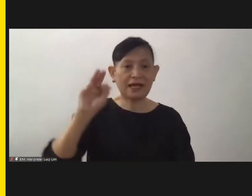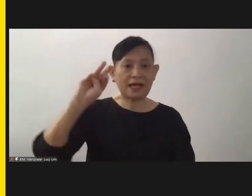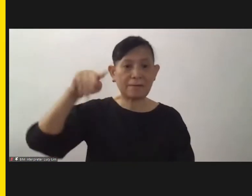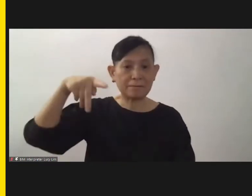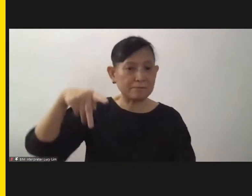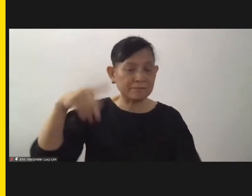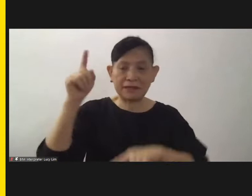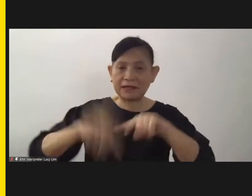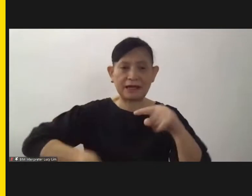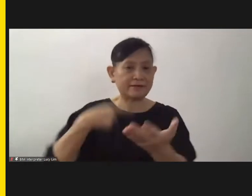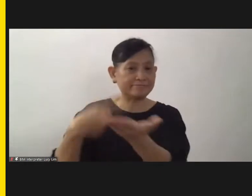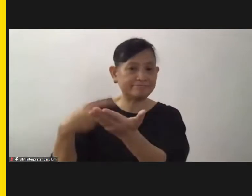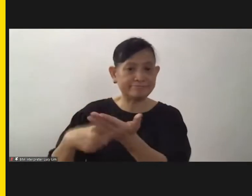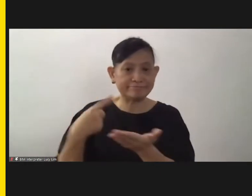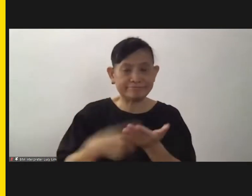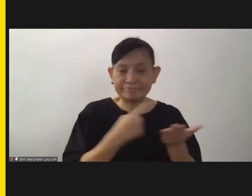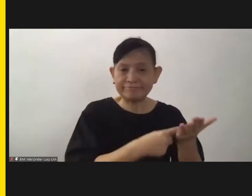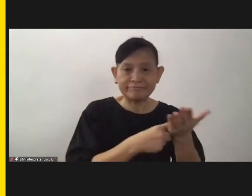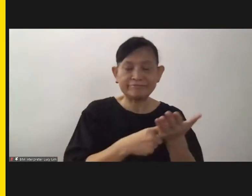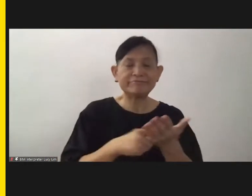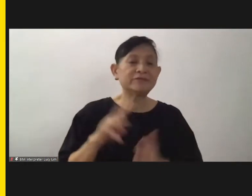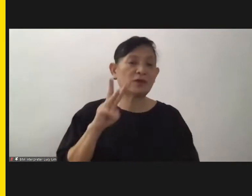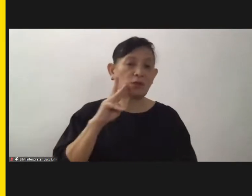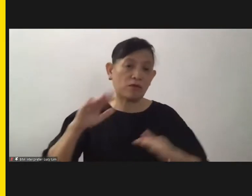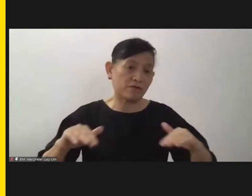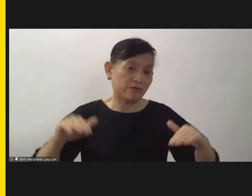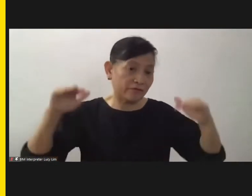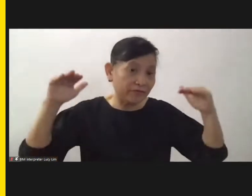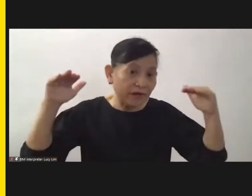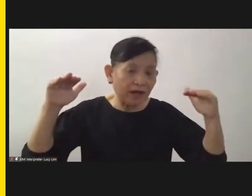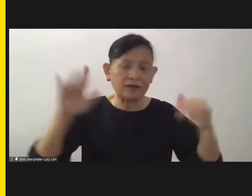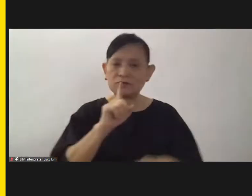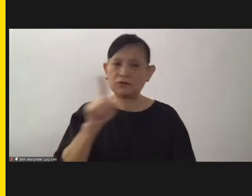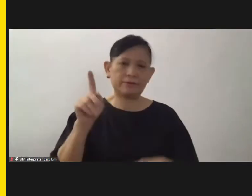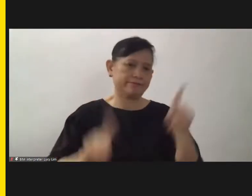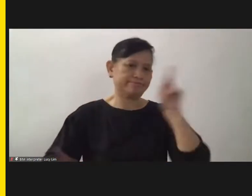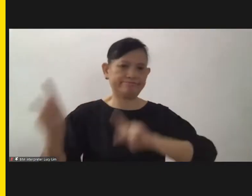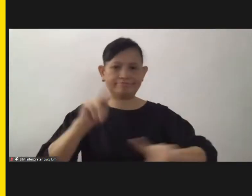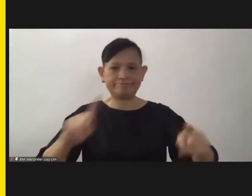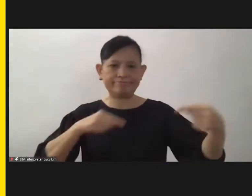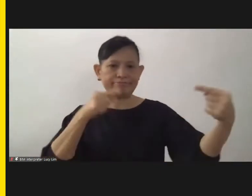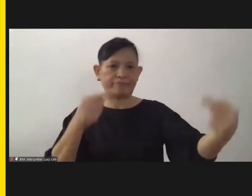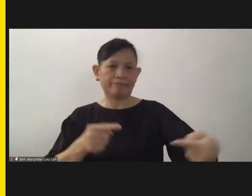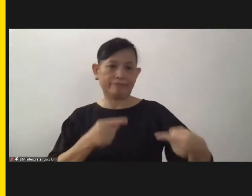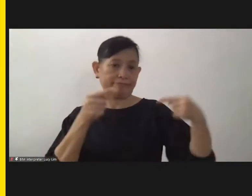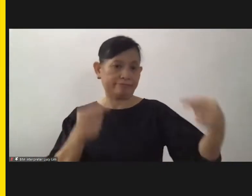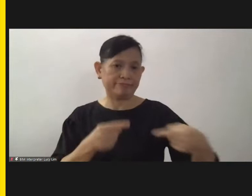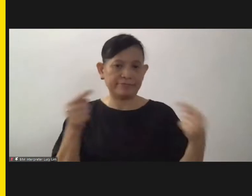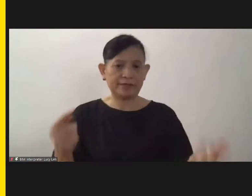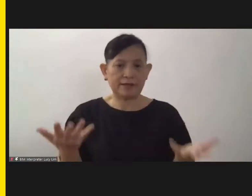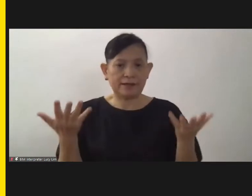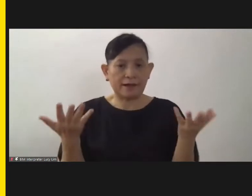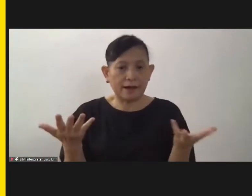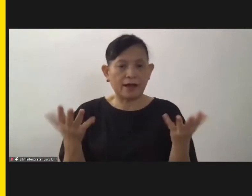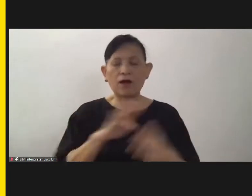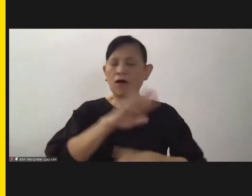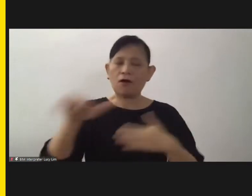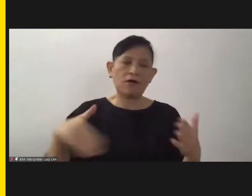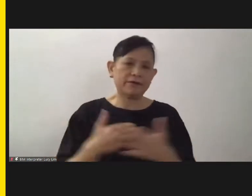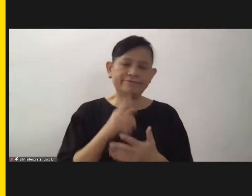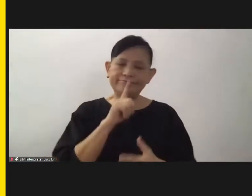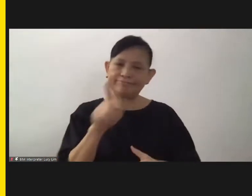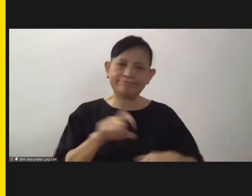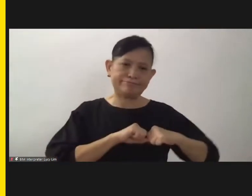floods, although people are literally suffering. And all of this just goes to show that it has been heartbreaking